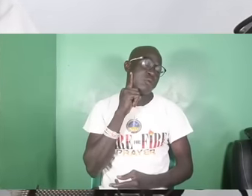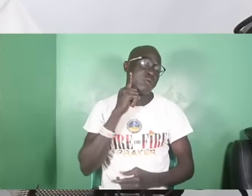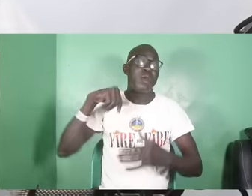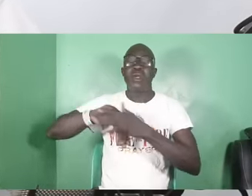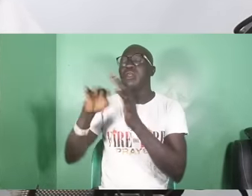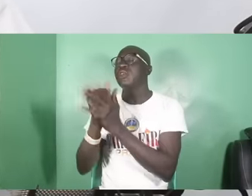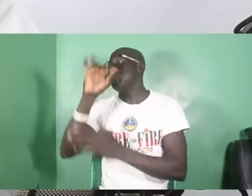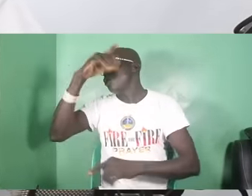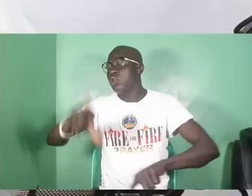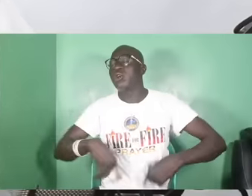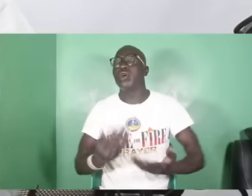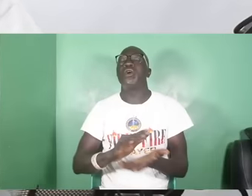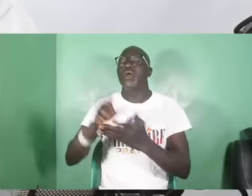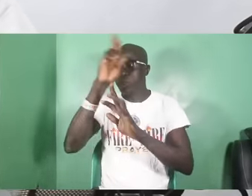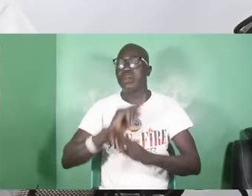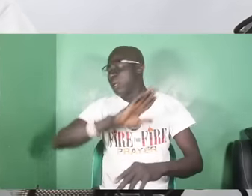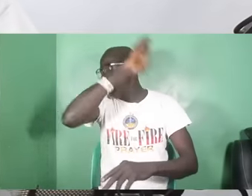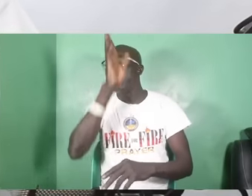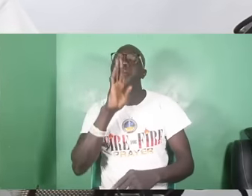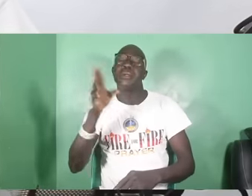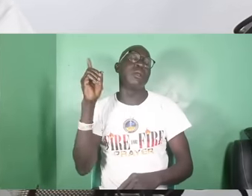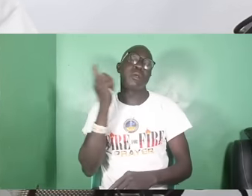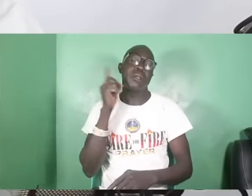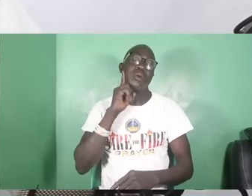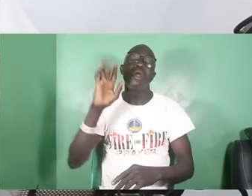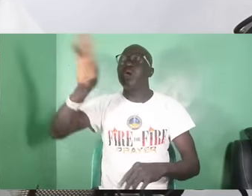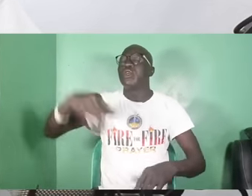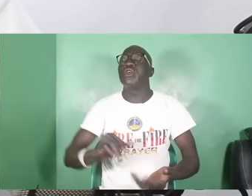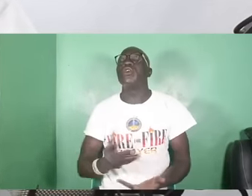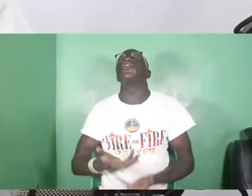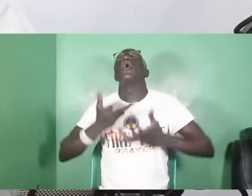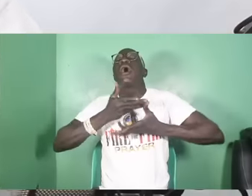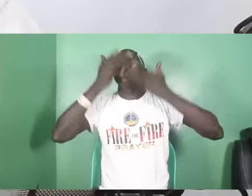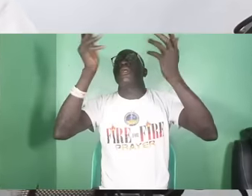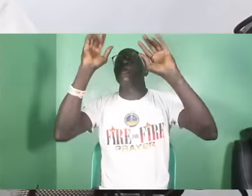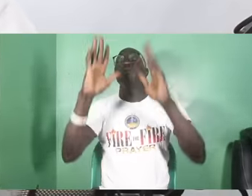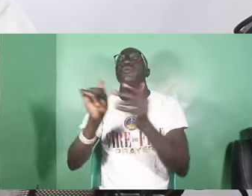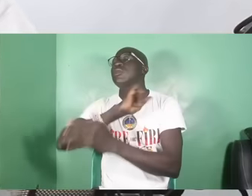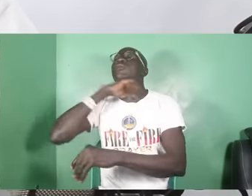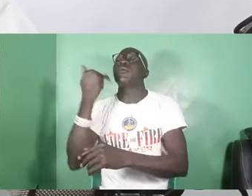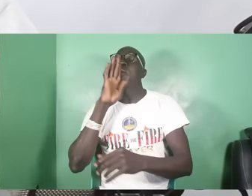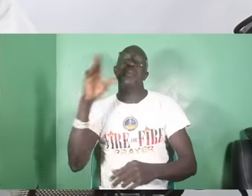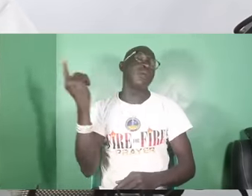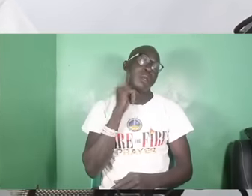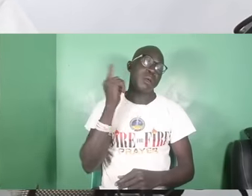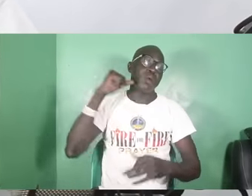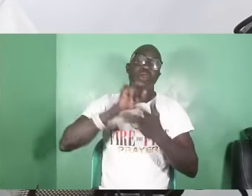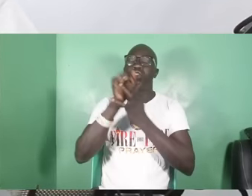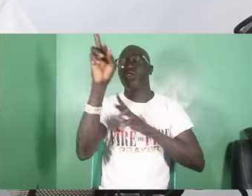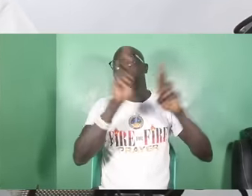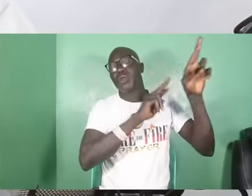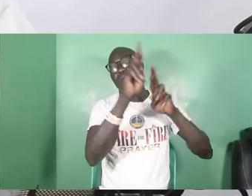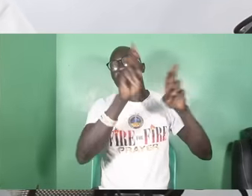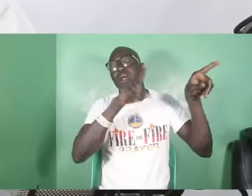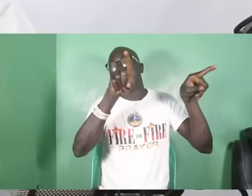Amen. Your God will not be dead. Your riches will not be dead. Oh, Kiki, you need your deep. Amen. Your fame will not be dead. What does save you